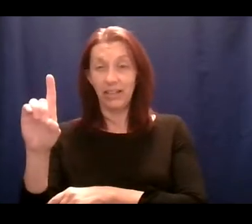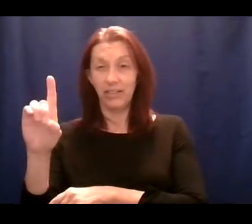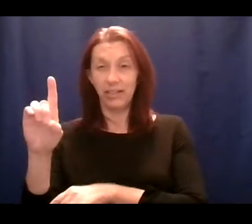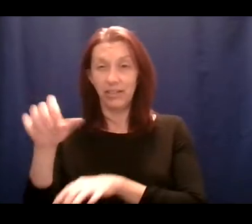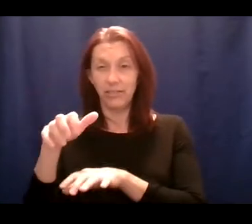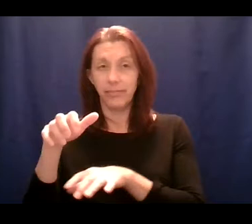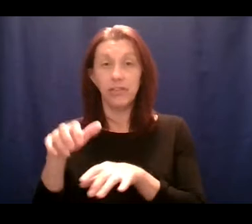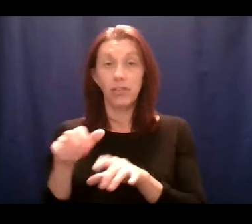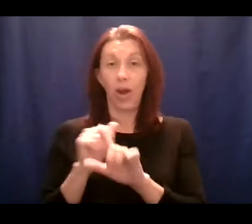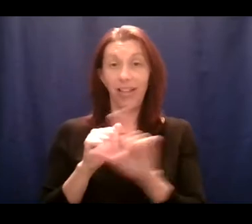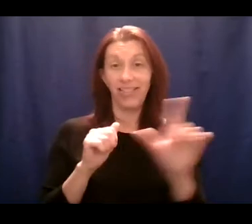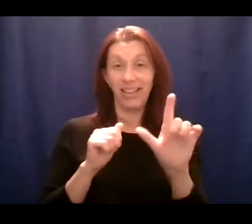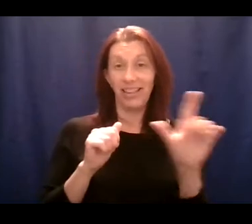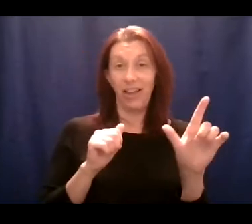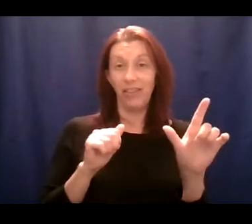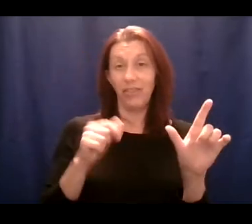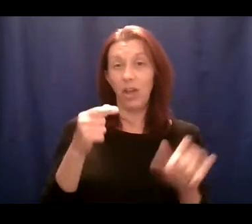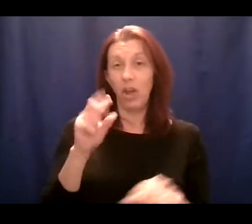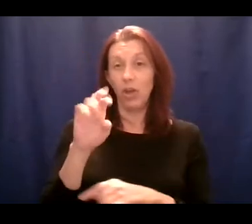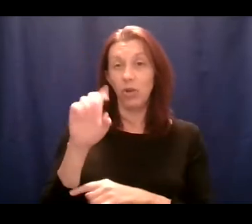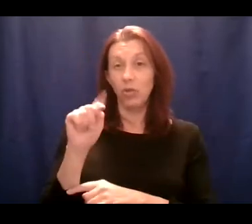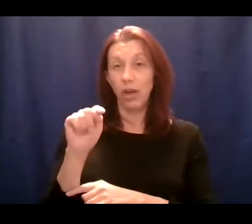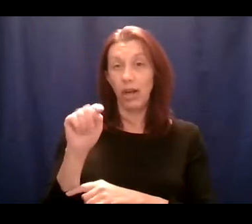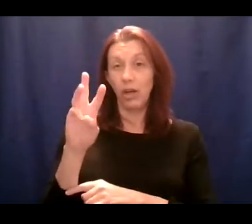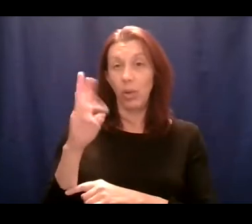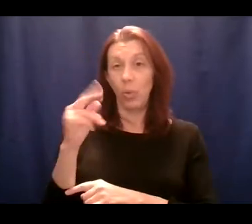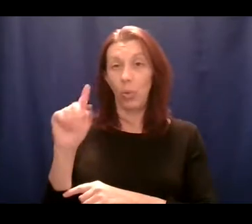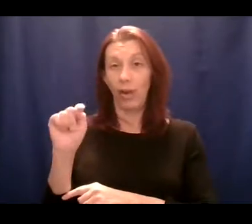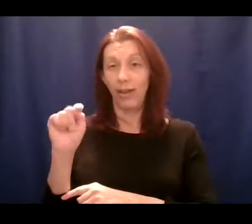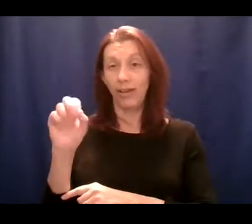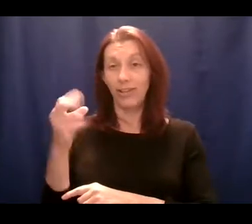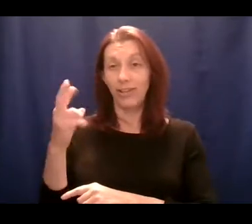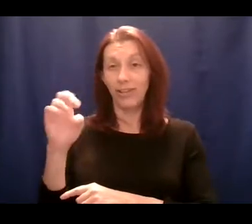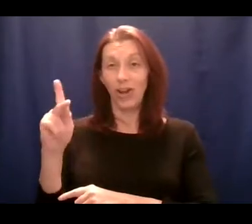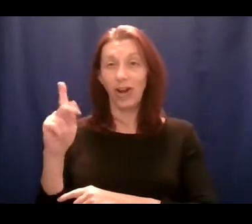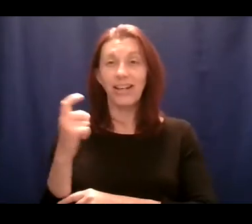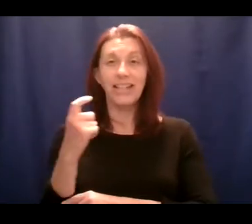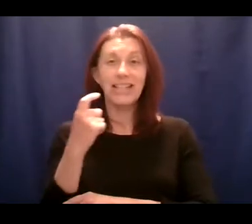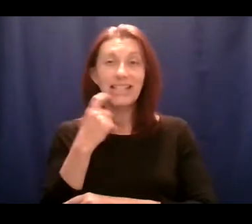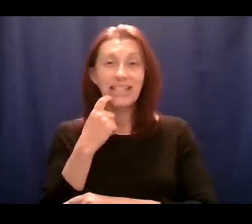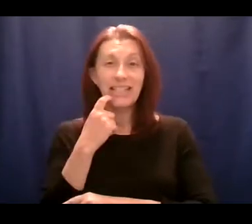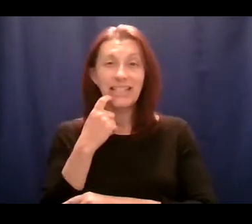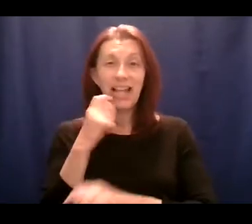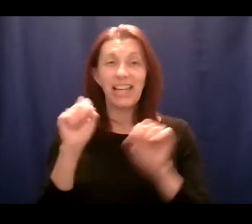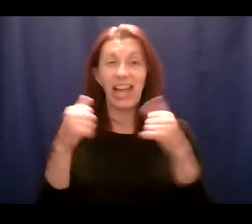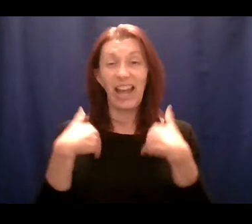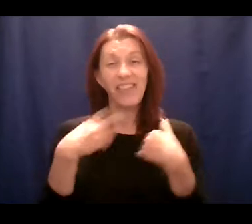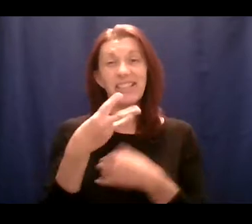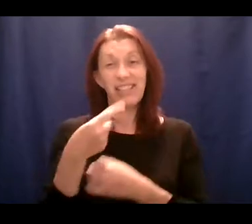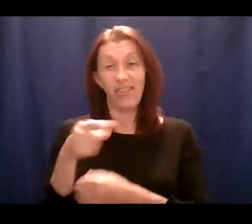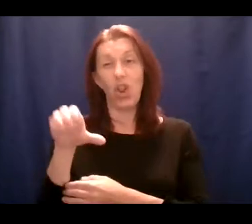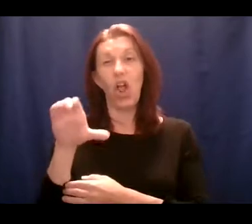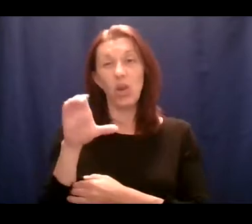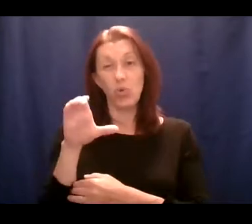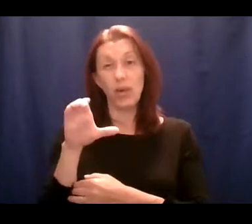or tooth. That's just one tooth. They can have hundreds and hundreds of teeth at a time.